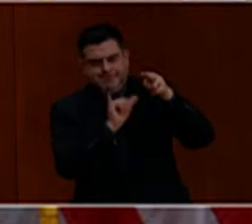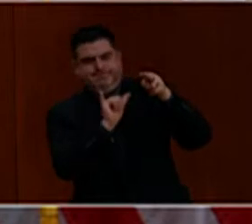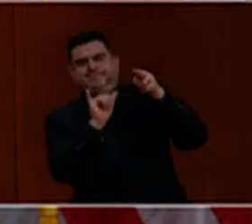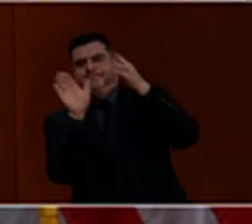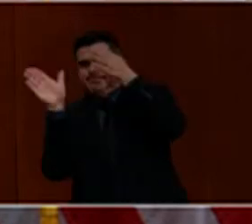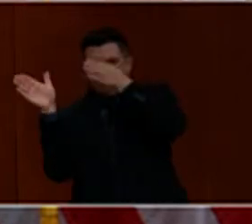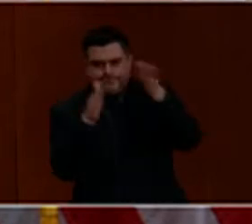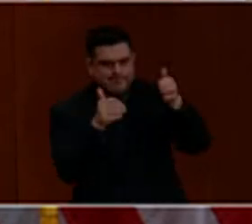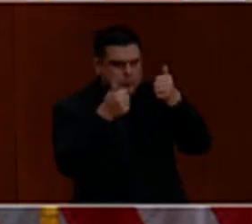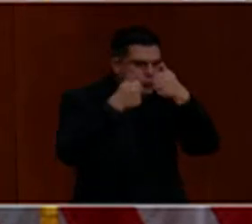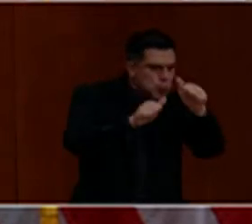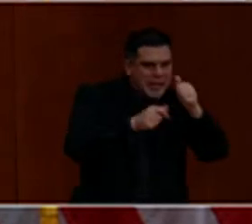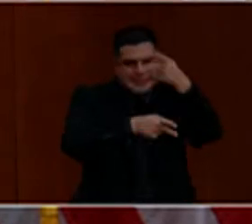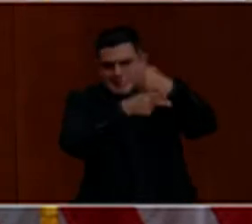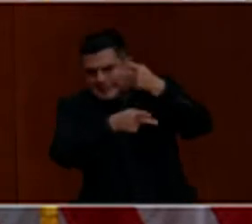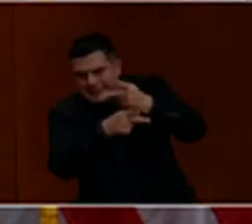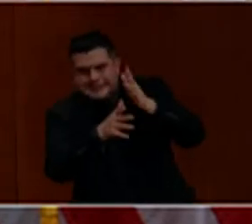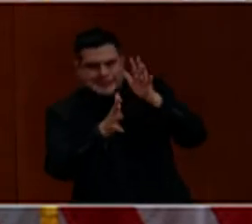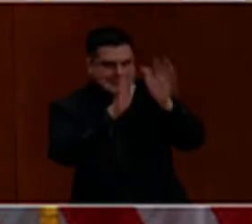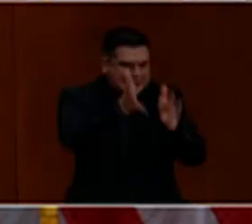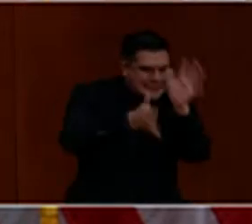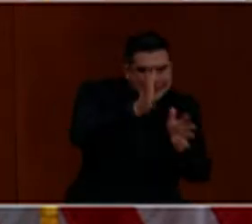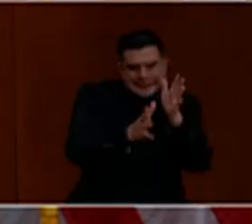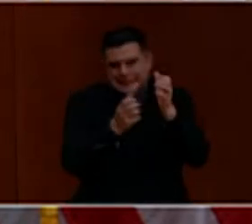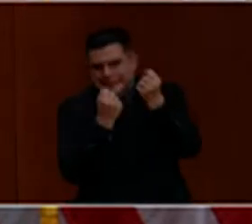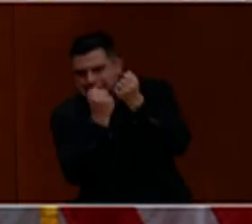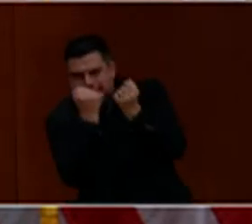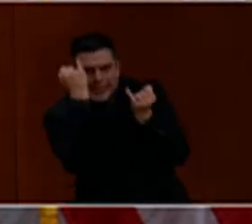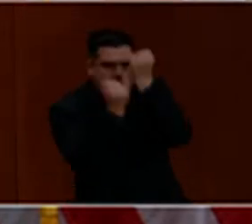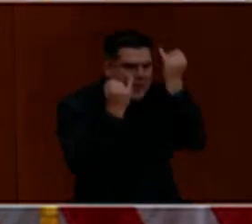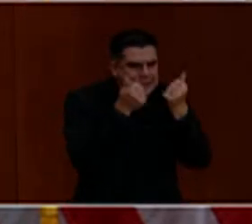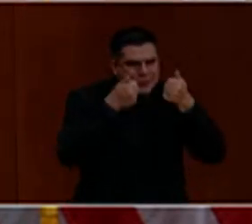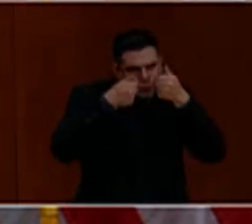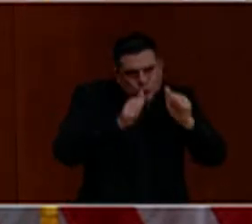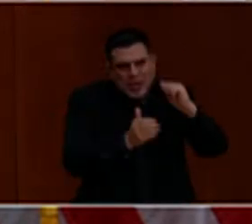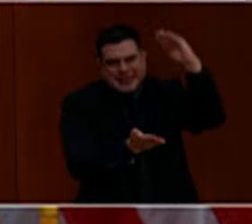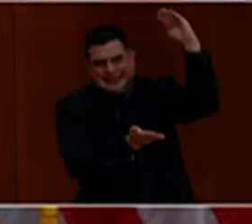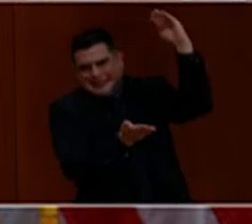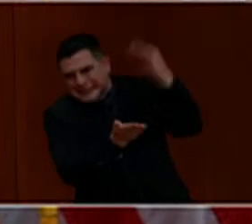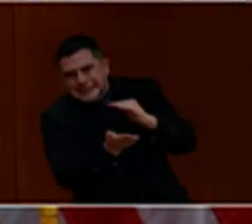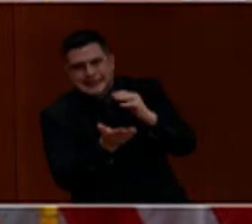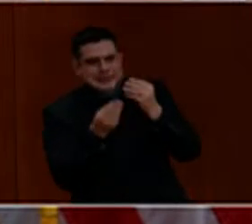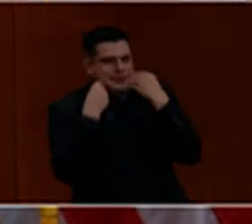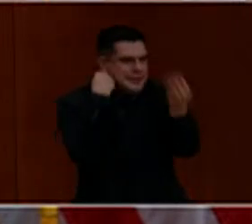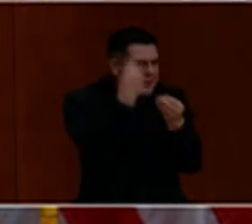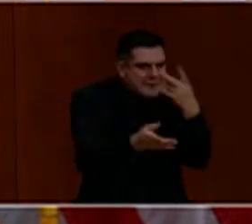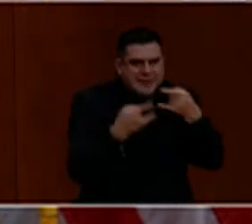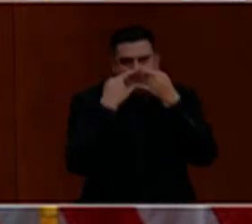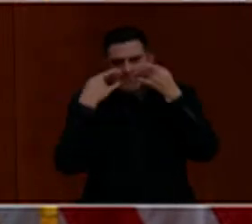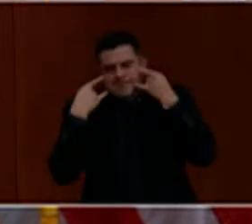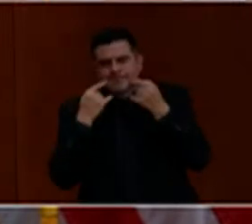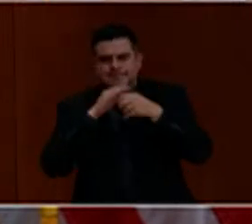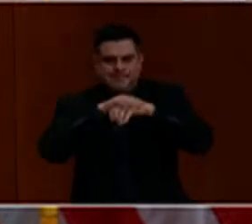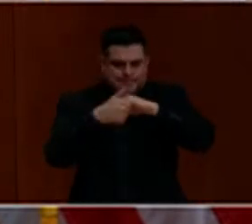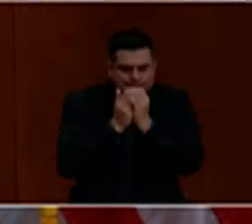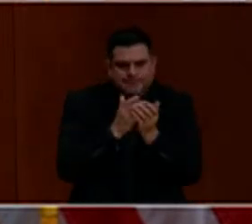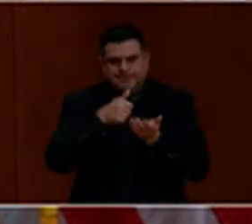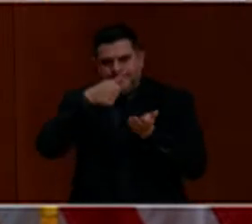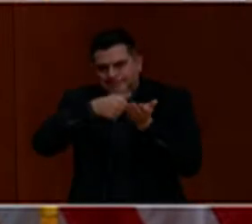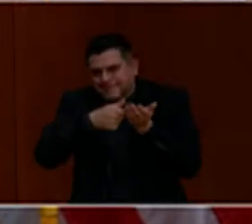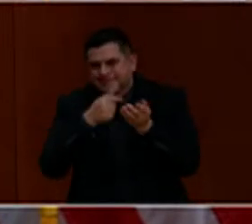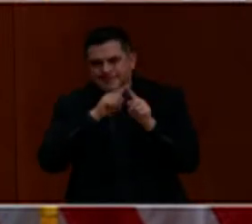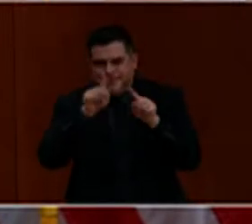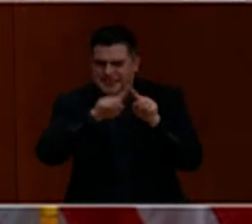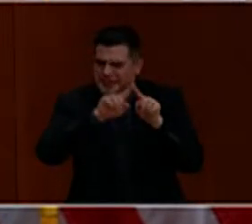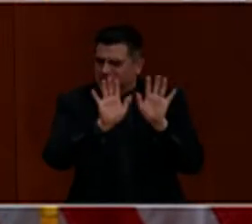facilities, particularly some facilities in some of the areas that have traditionally had high prevalence here, it's definitely a